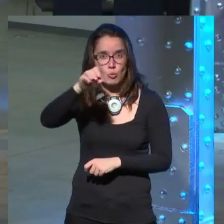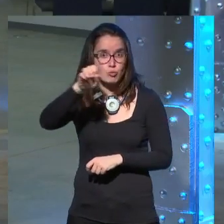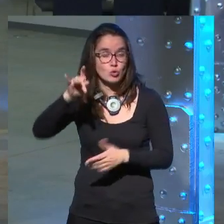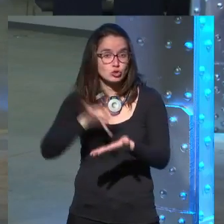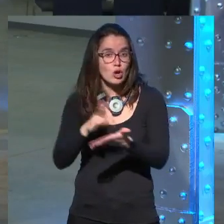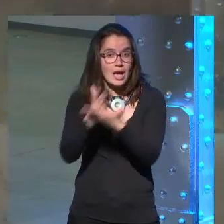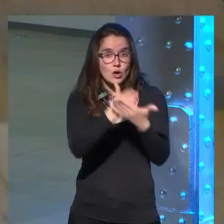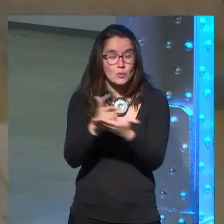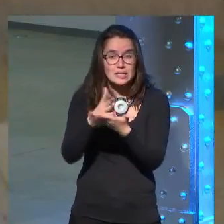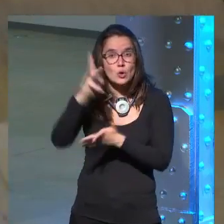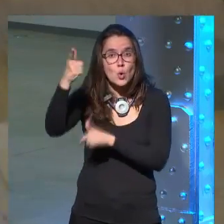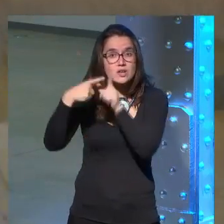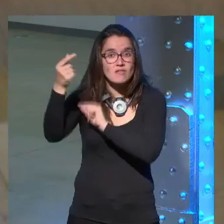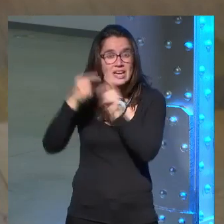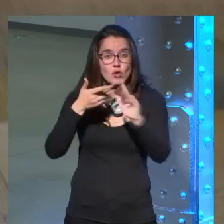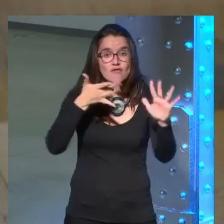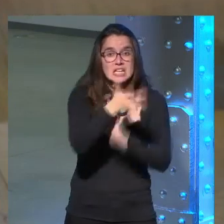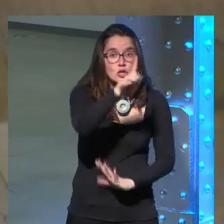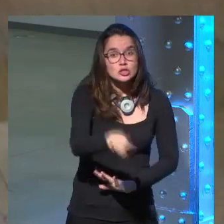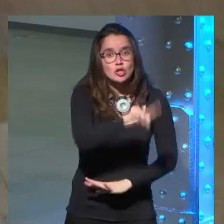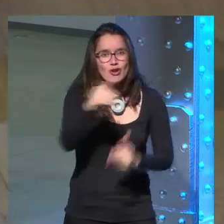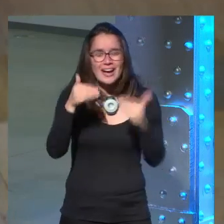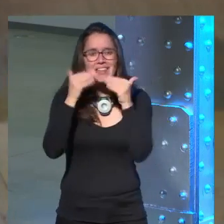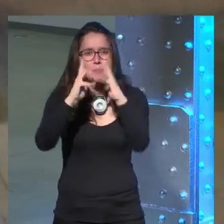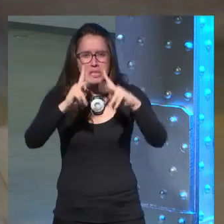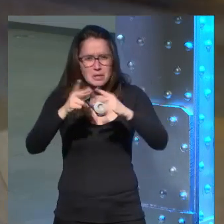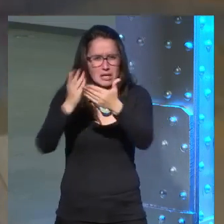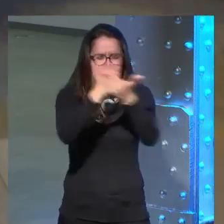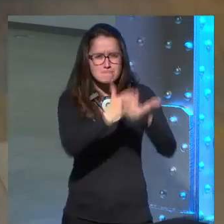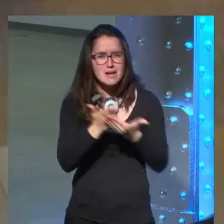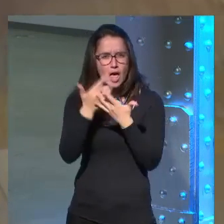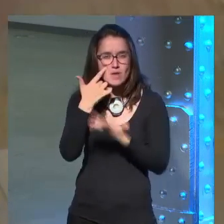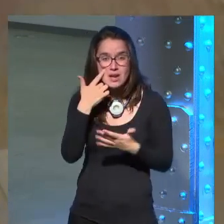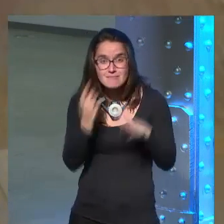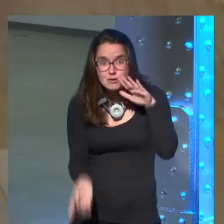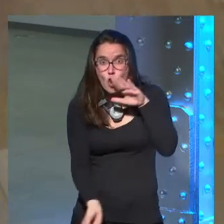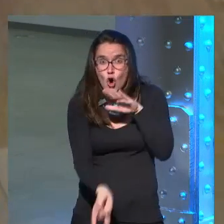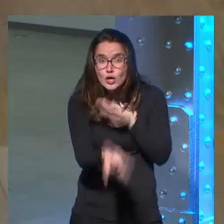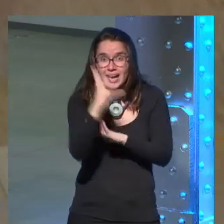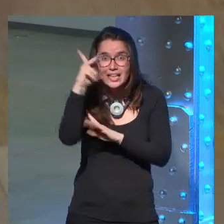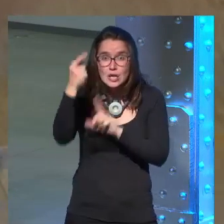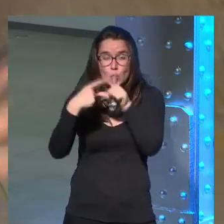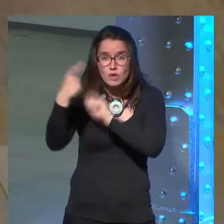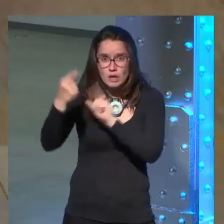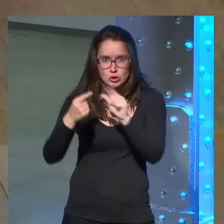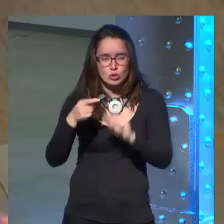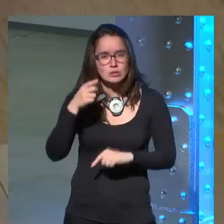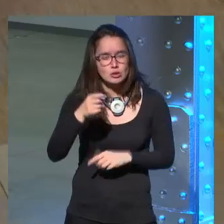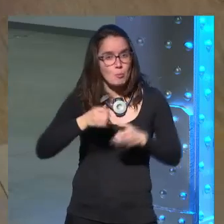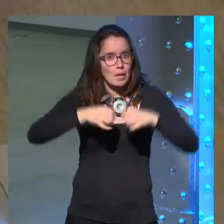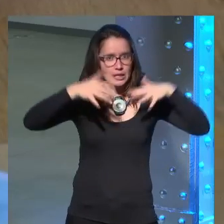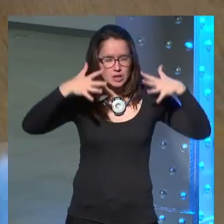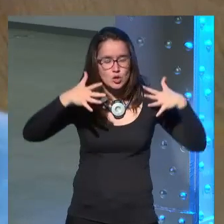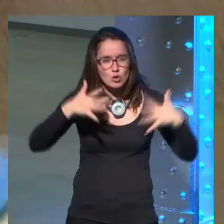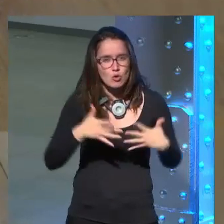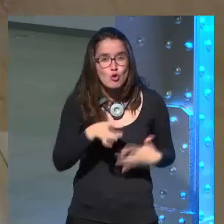the MIT, and he was studying whether the universe was infinite through mathematics. And the origin of